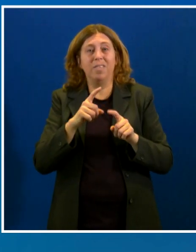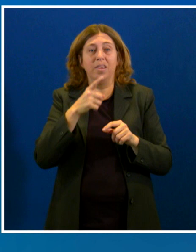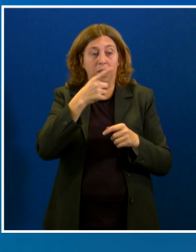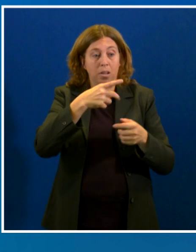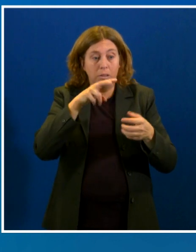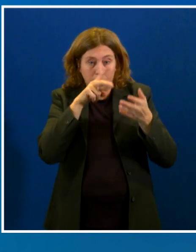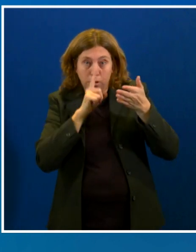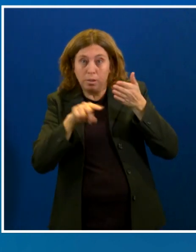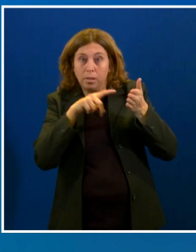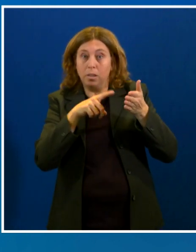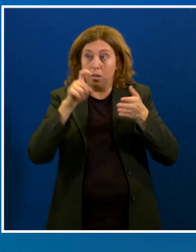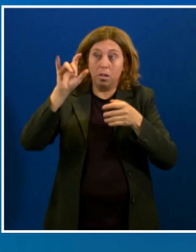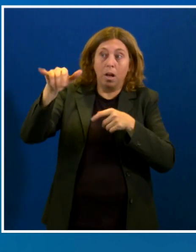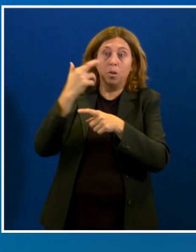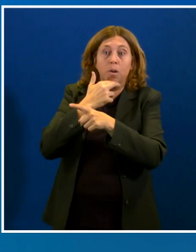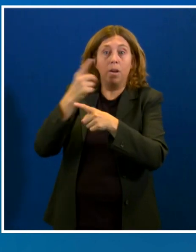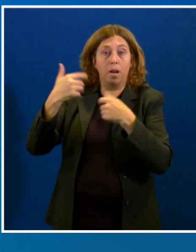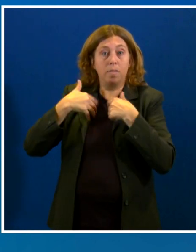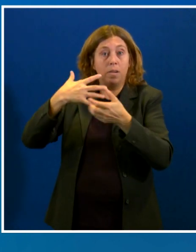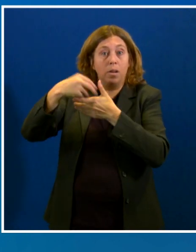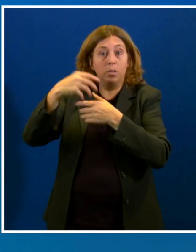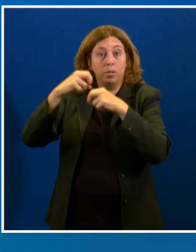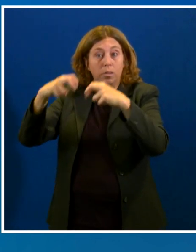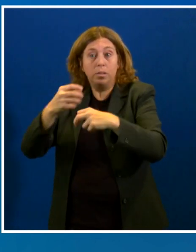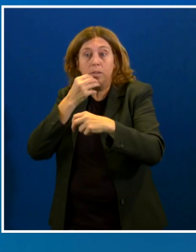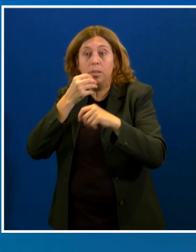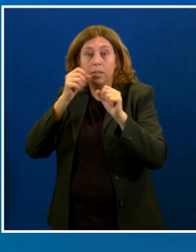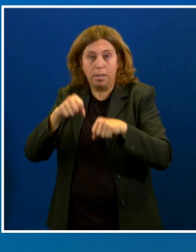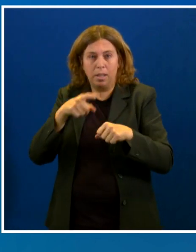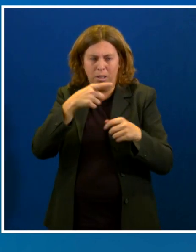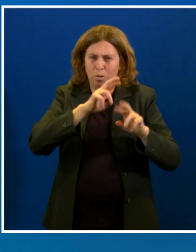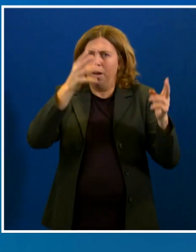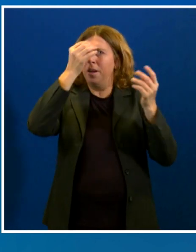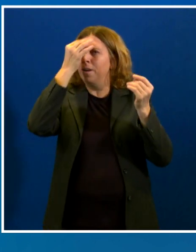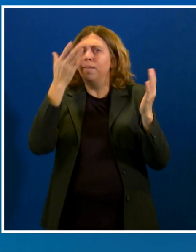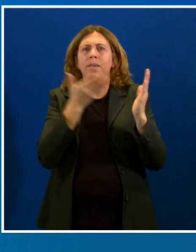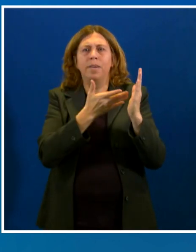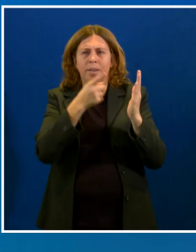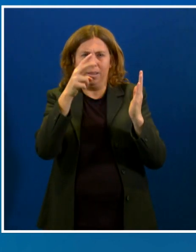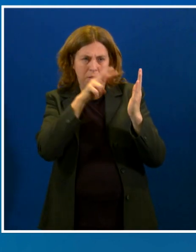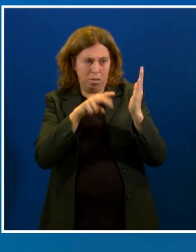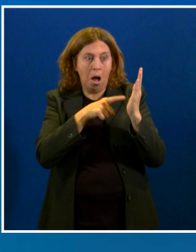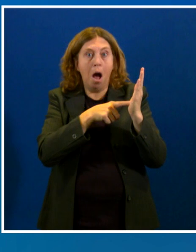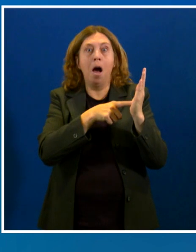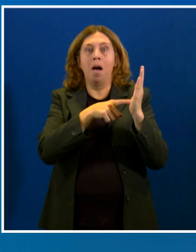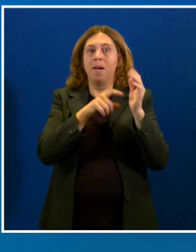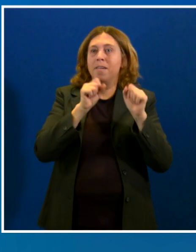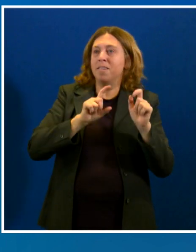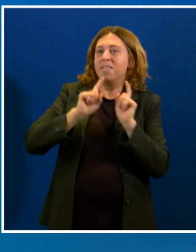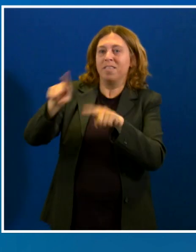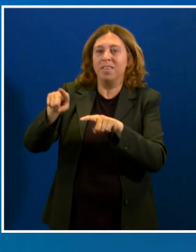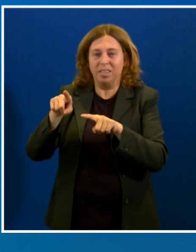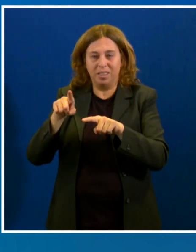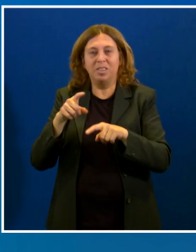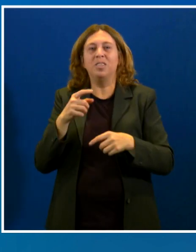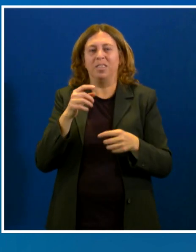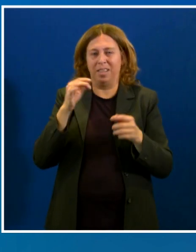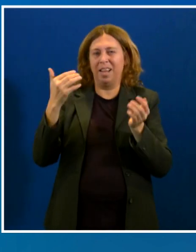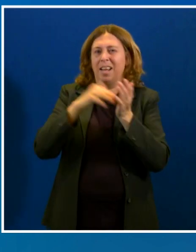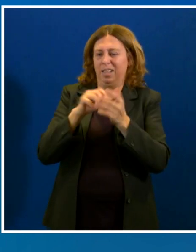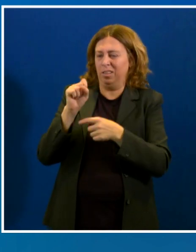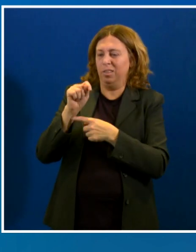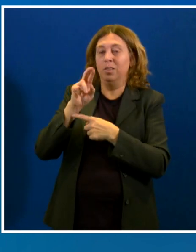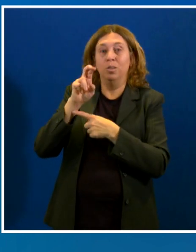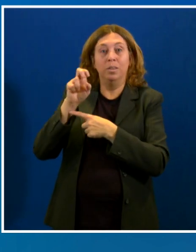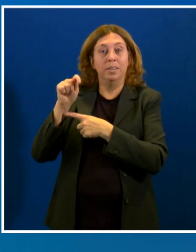pickup. Street Eats is on our website and on our little My Vancouver app. It